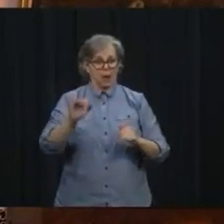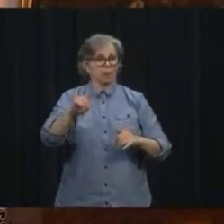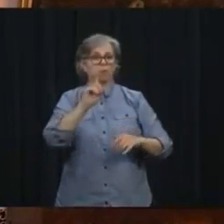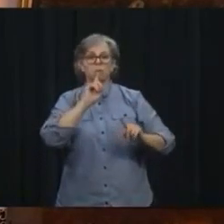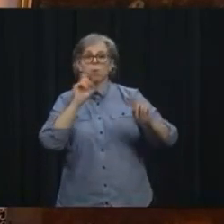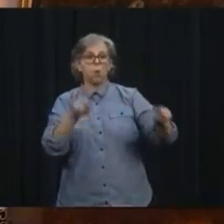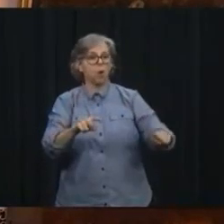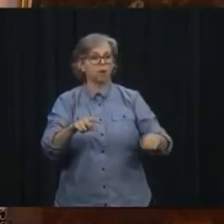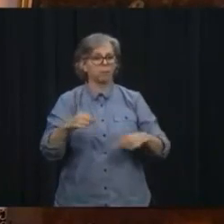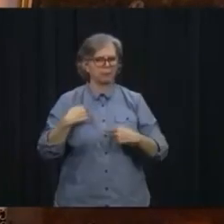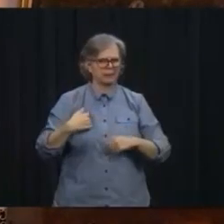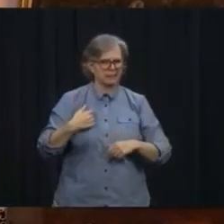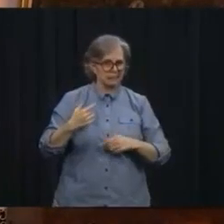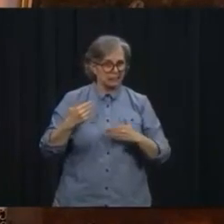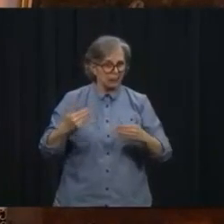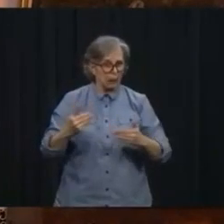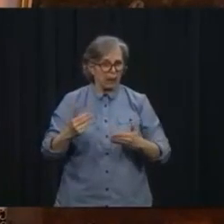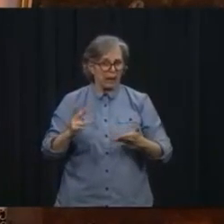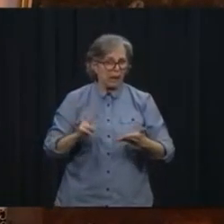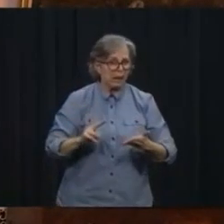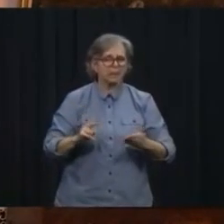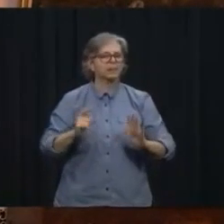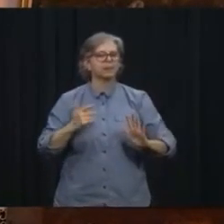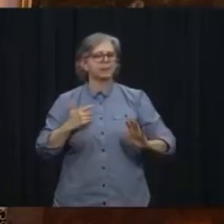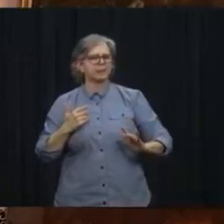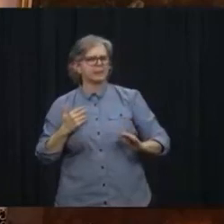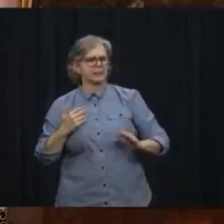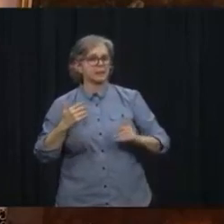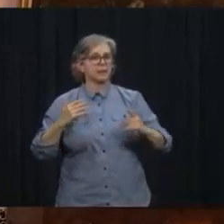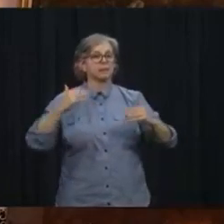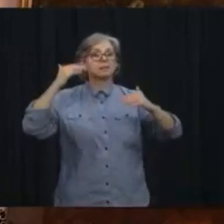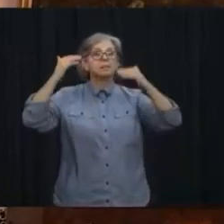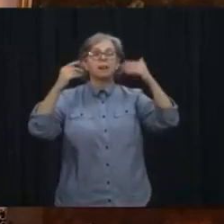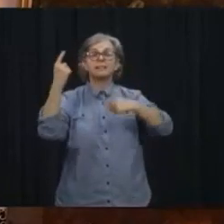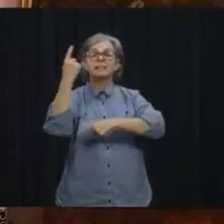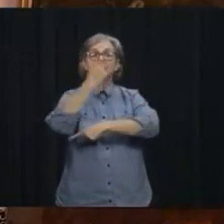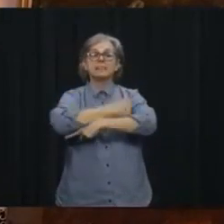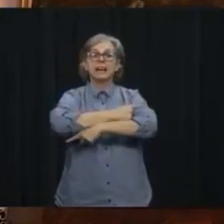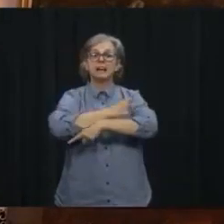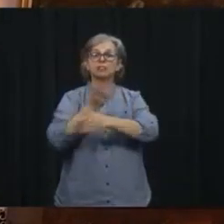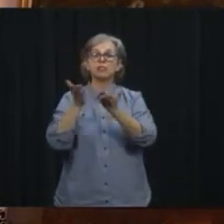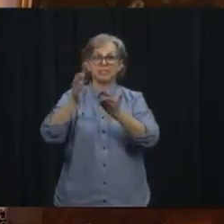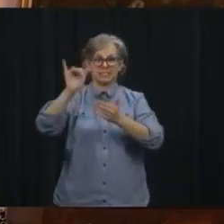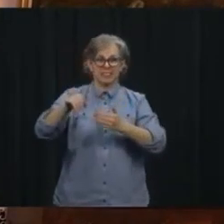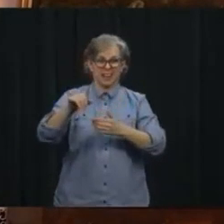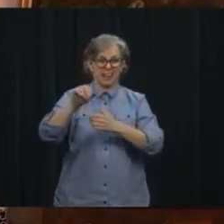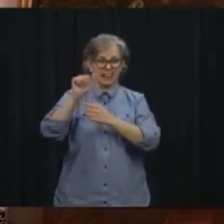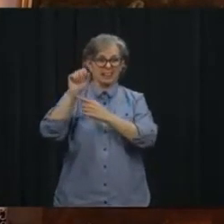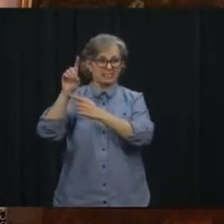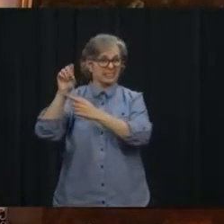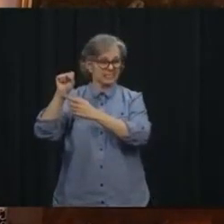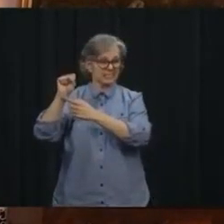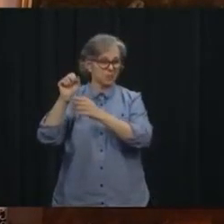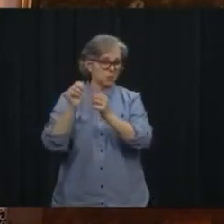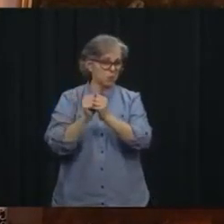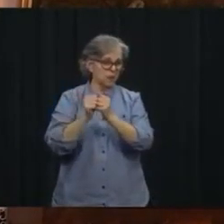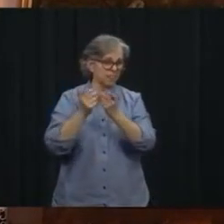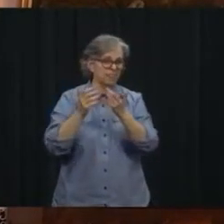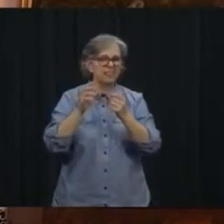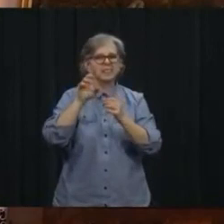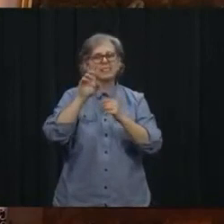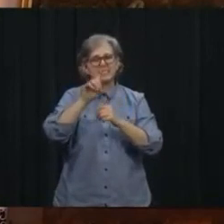help, many of you who are making sacrifices, many of you who are companies that are producing products and doing things, and making sure